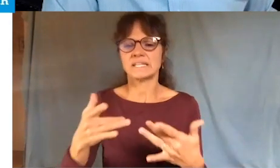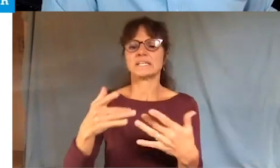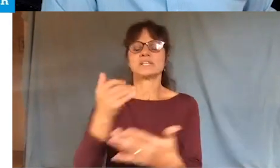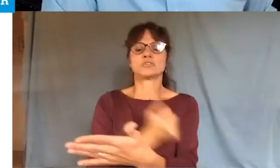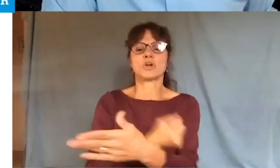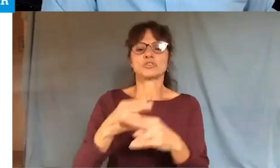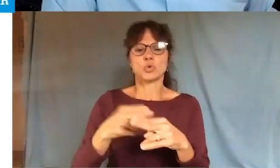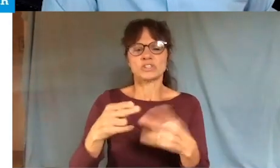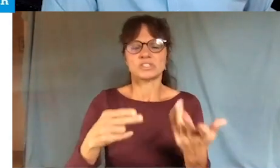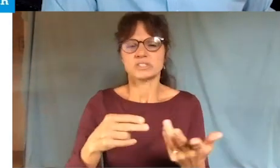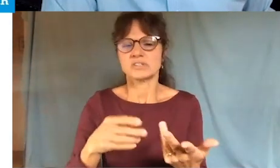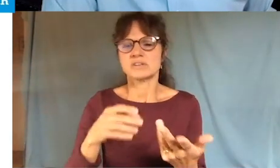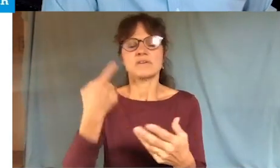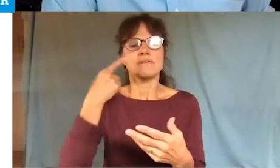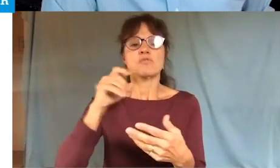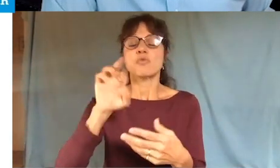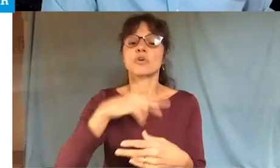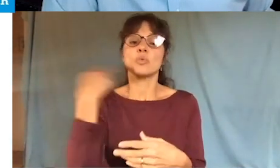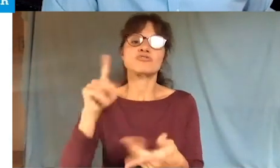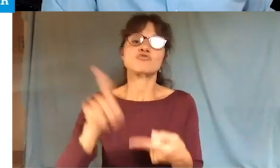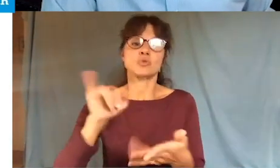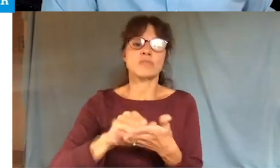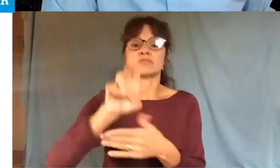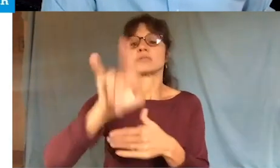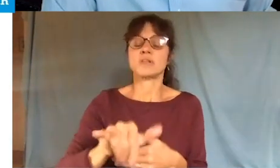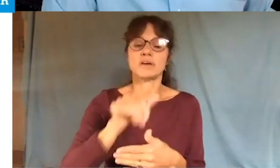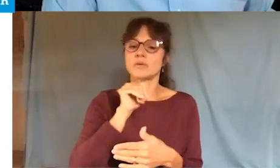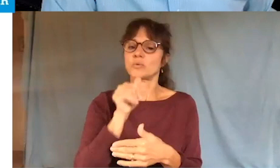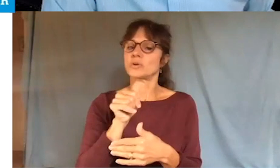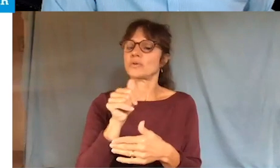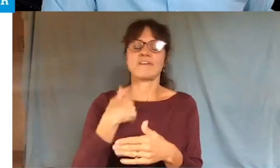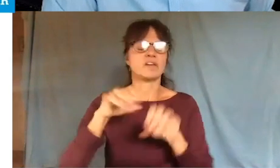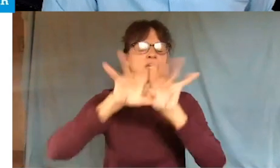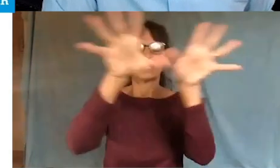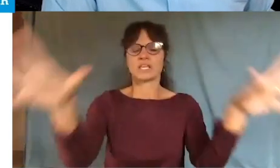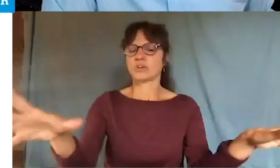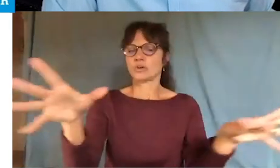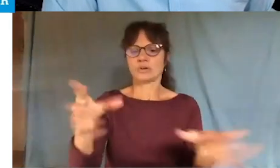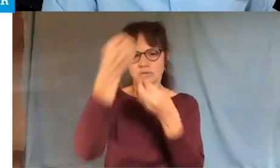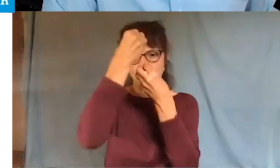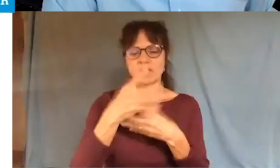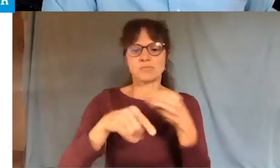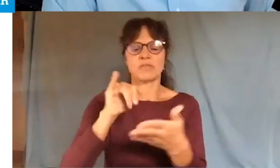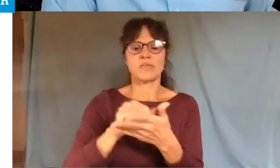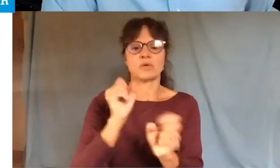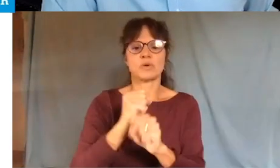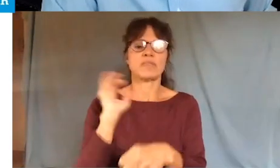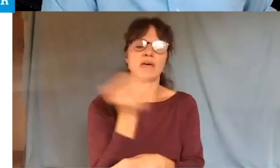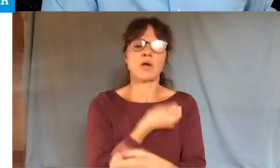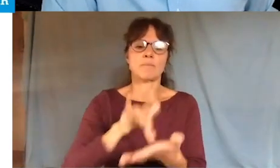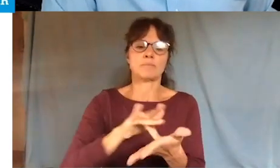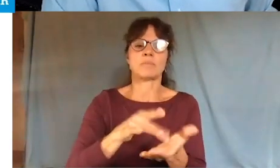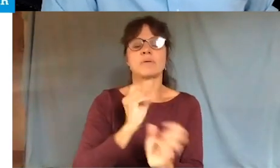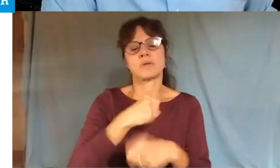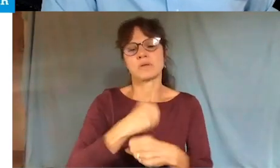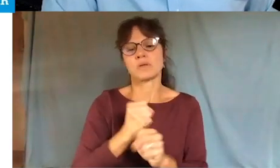around that for the supply chain. So there is a real lack of transparency in our drug manufacturing process that I